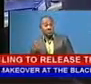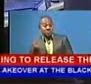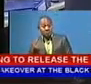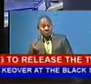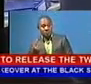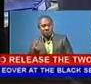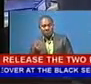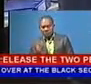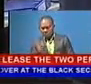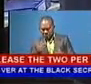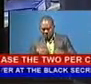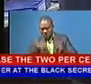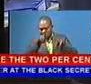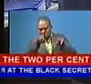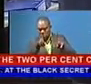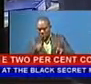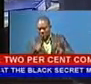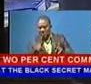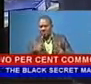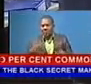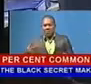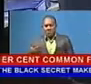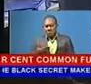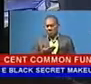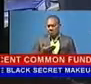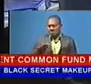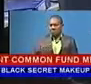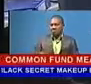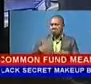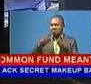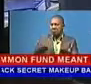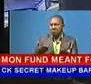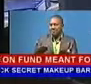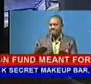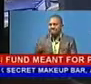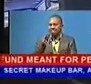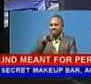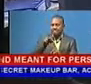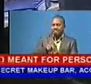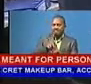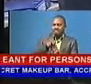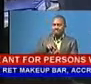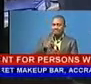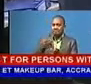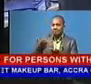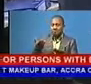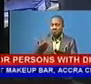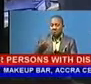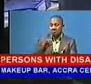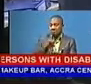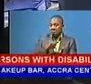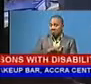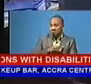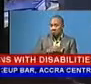cross-examination there was a revised presentation tendered. If I could just have the exhibits, I